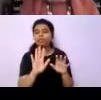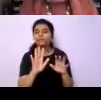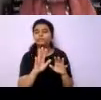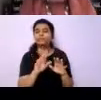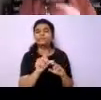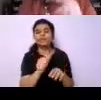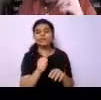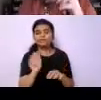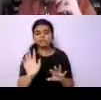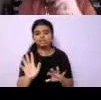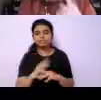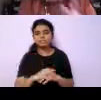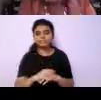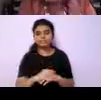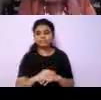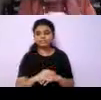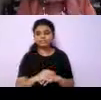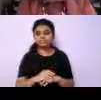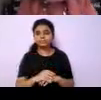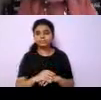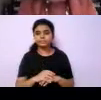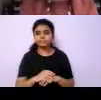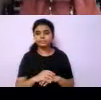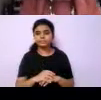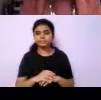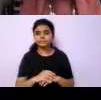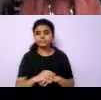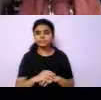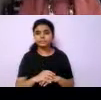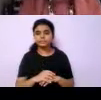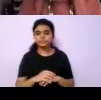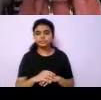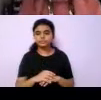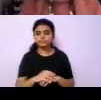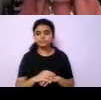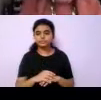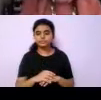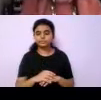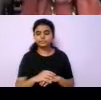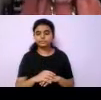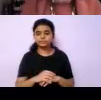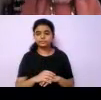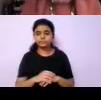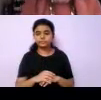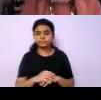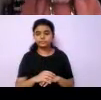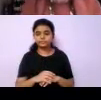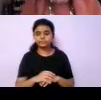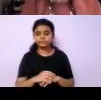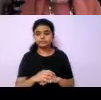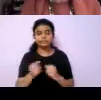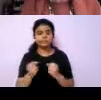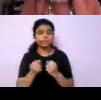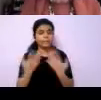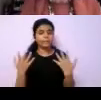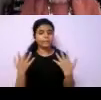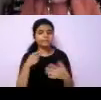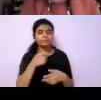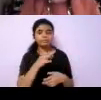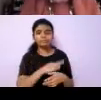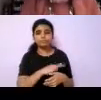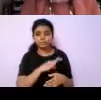we'll come back to this slide later, in either case, the aim of benefiting the other